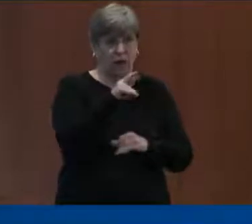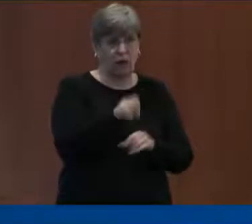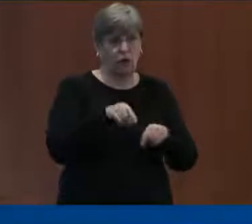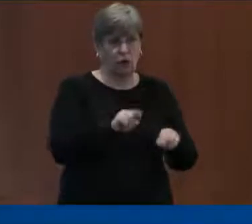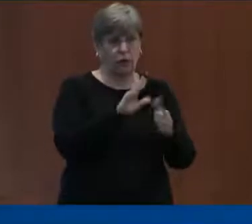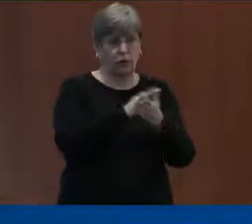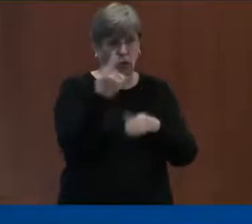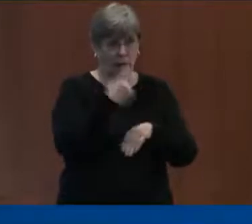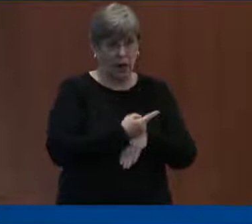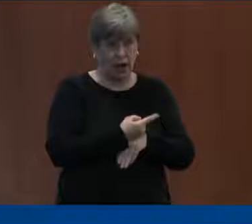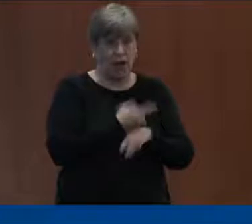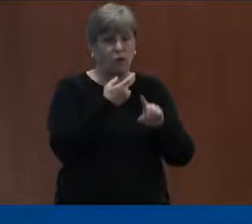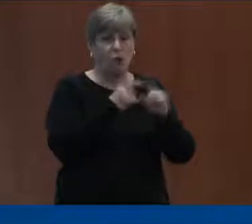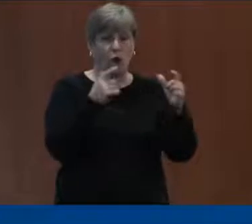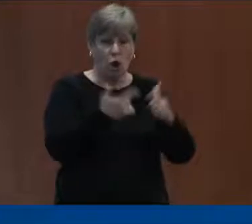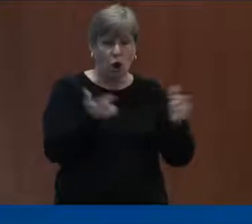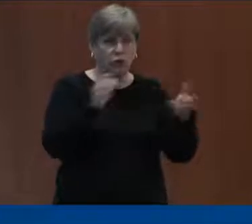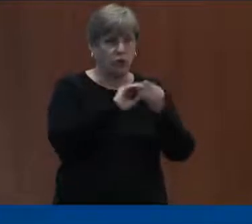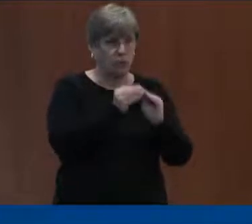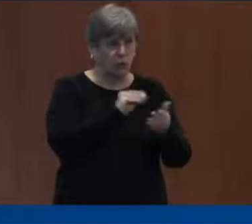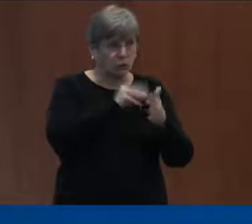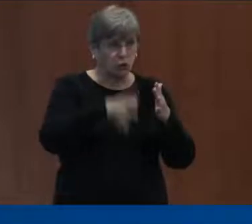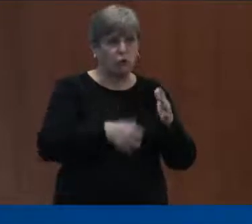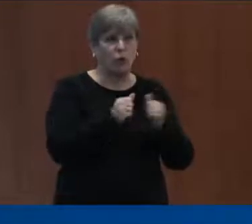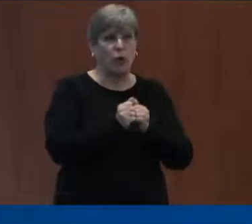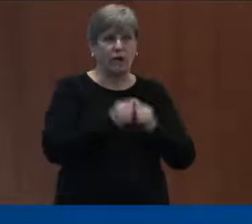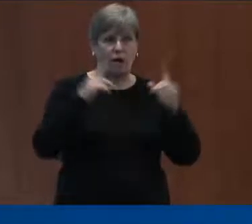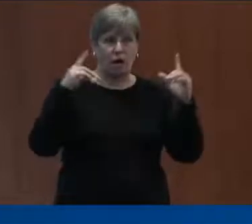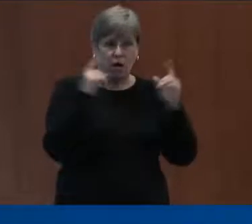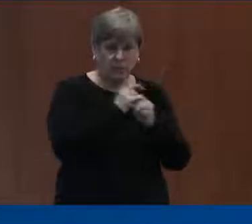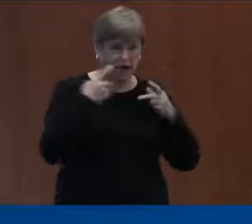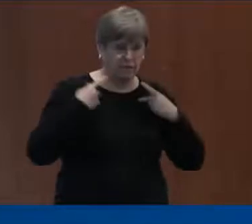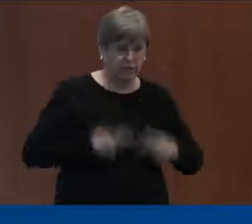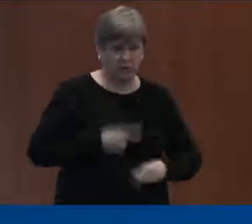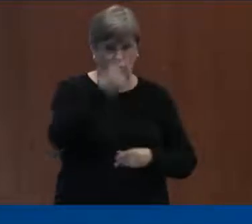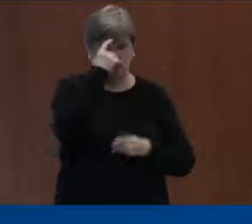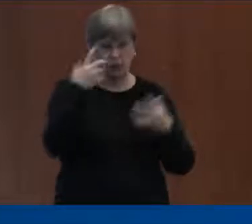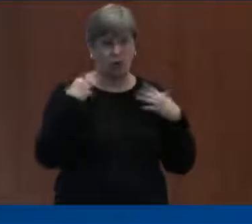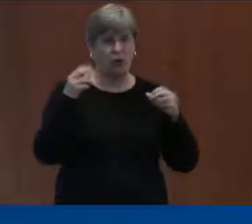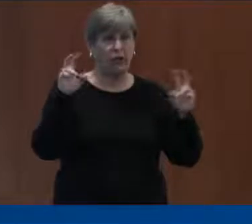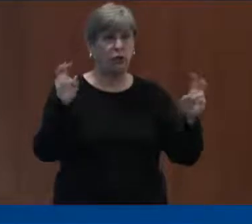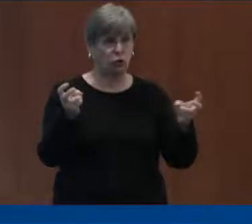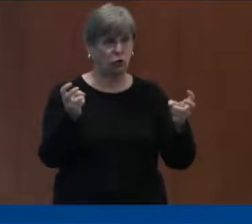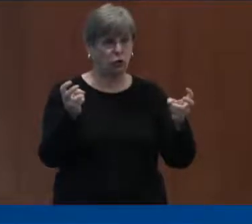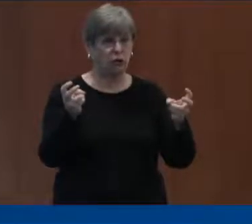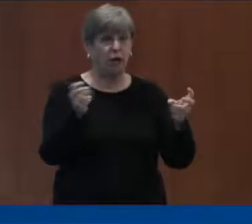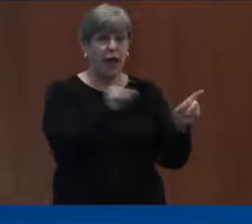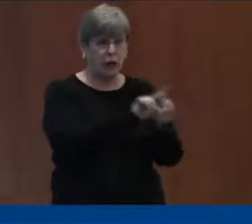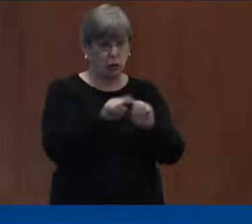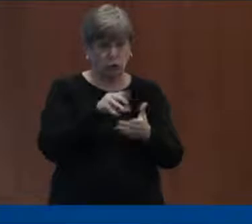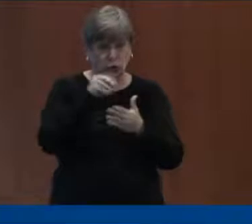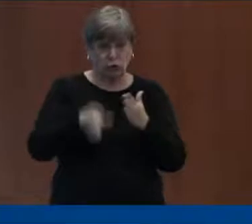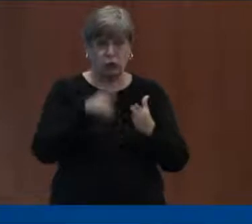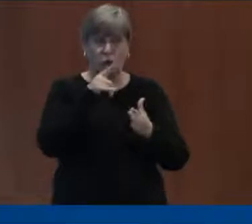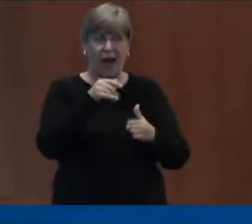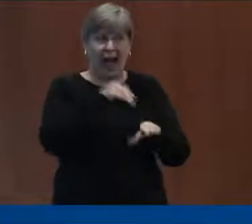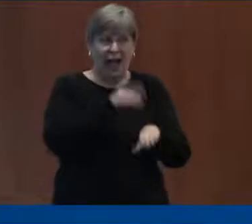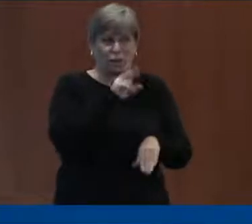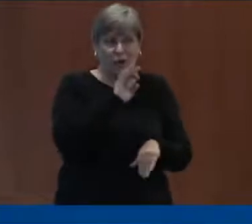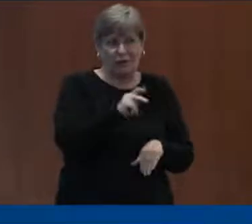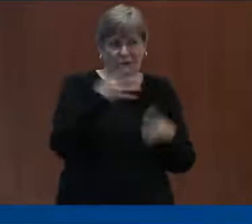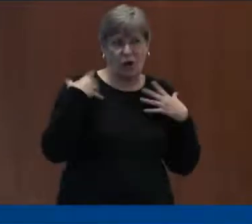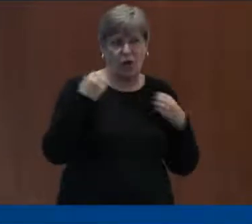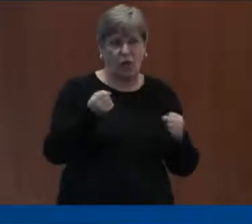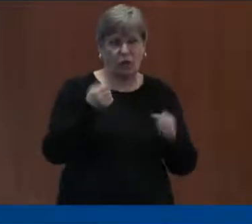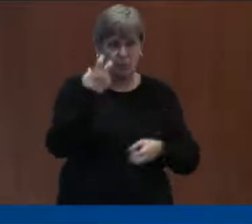the school day for a large number of students with complicated physical and mental health issues, as well as students who are at risk for health